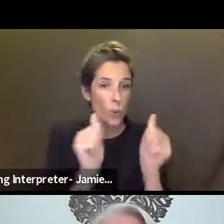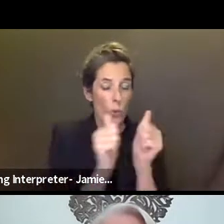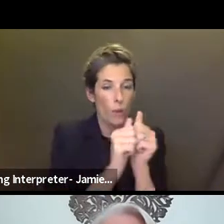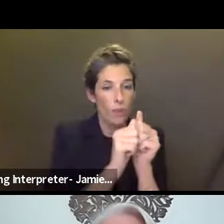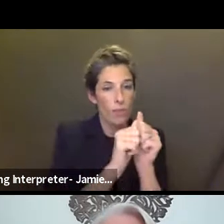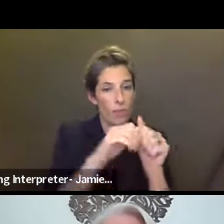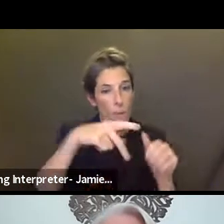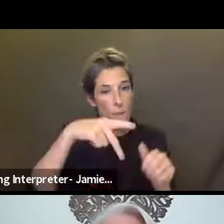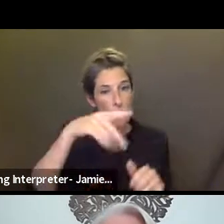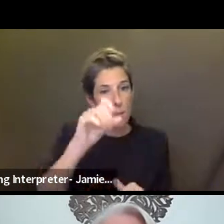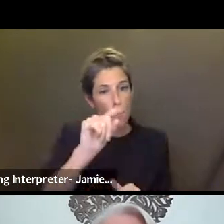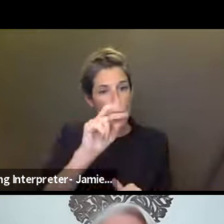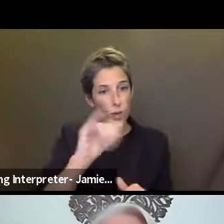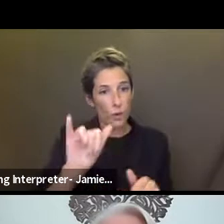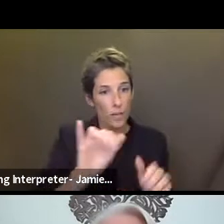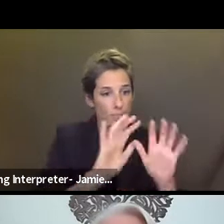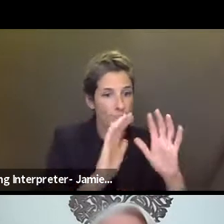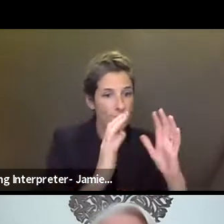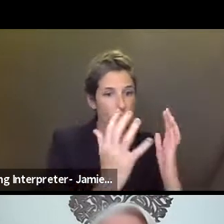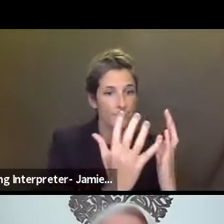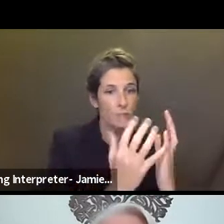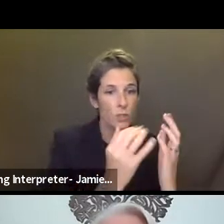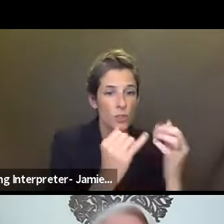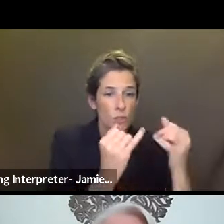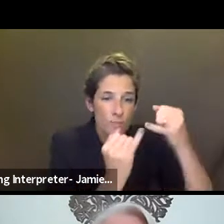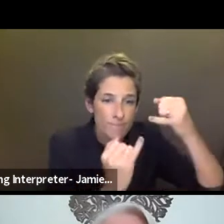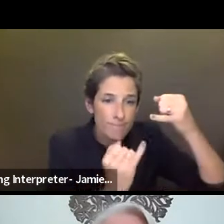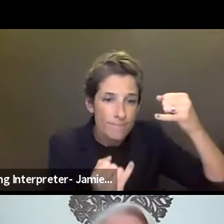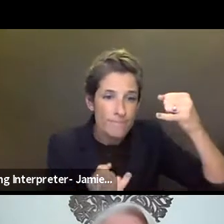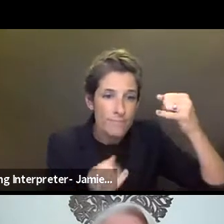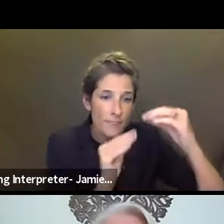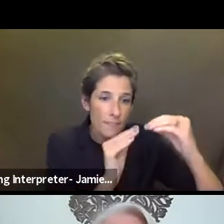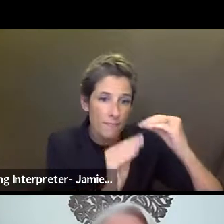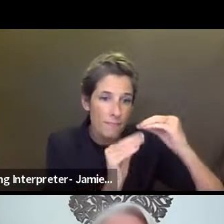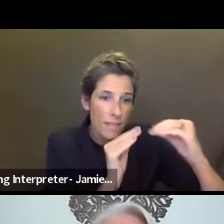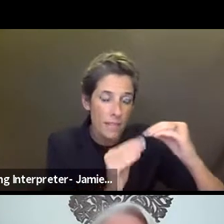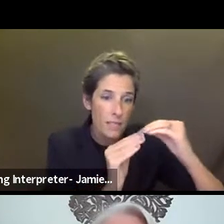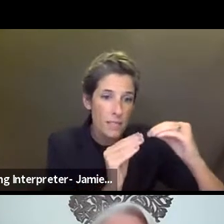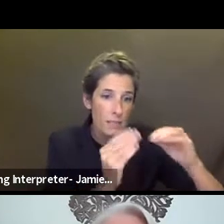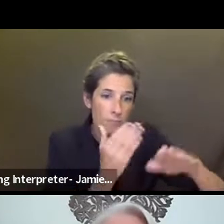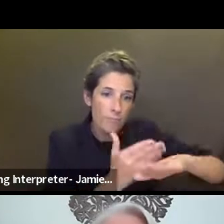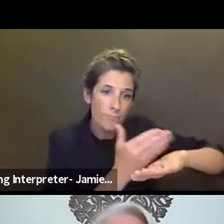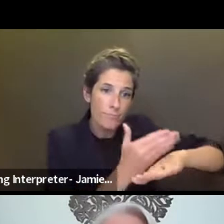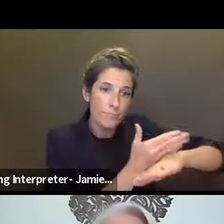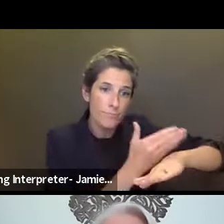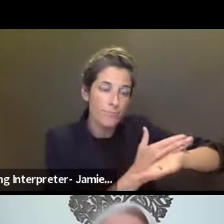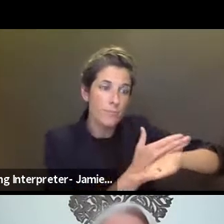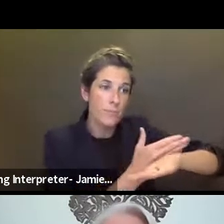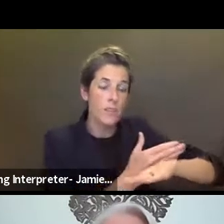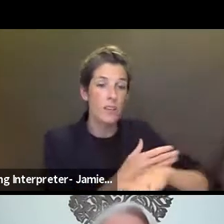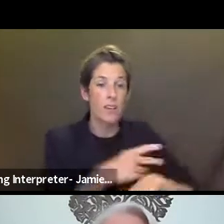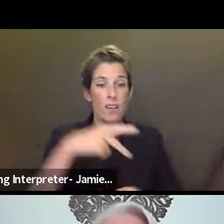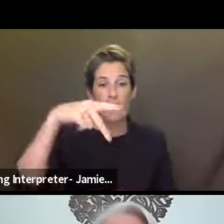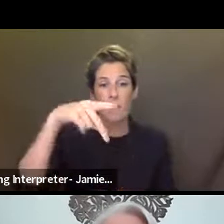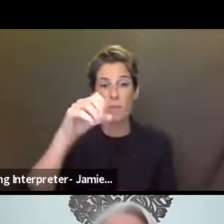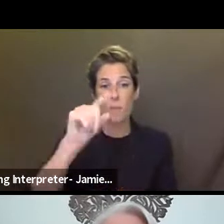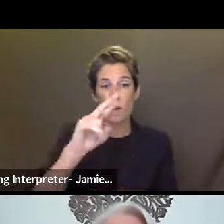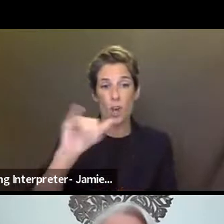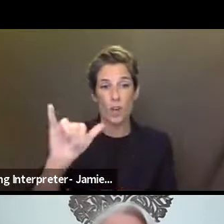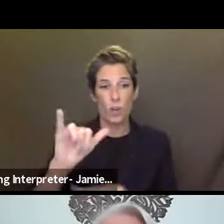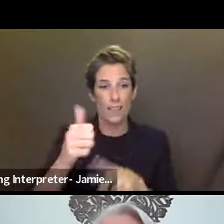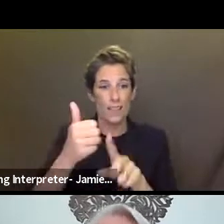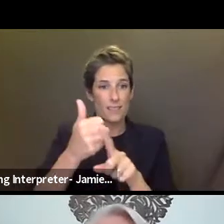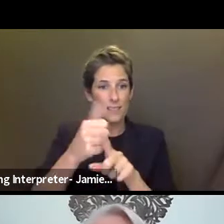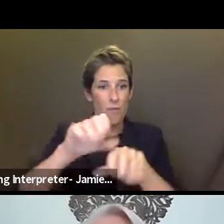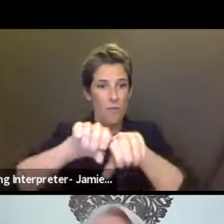repair. And you get some really beautiful pieces that have been repaired with that. In some ways, the broken and repaired piece is more